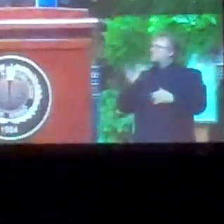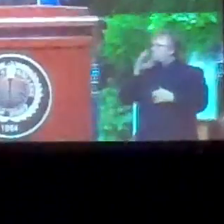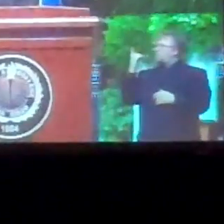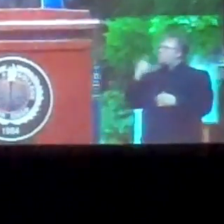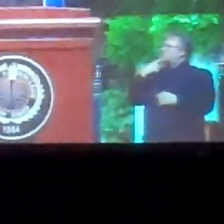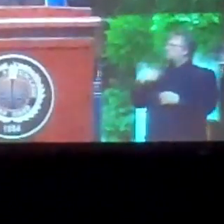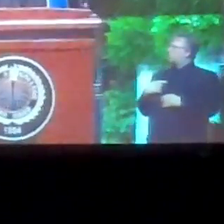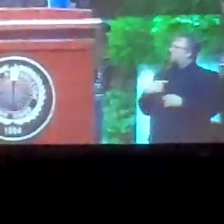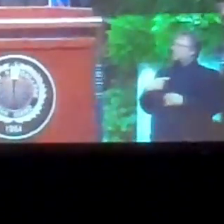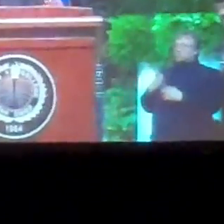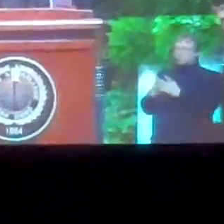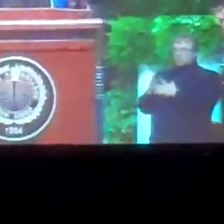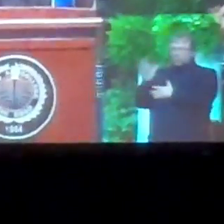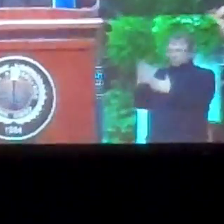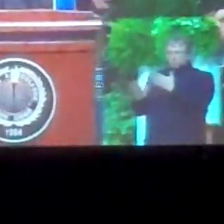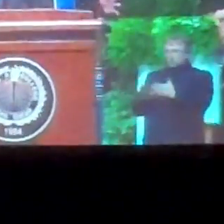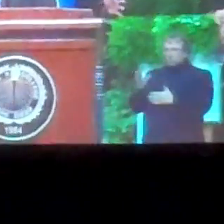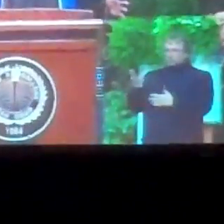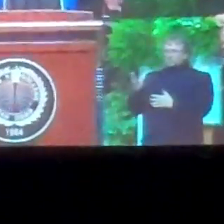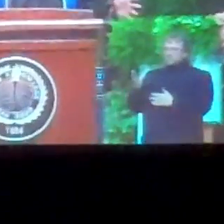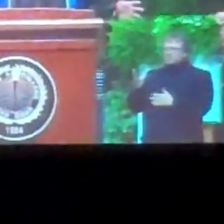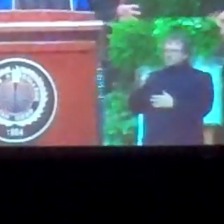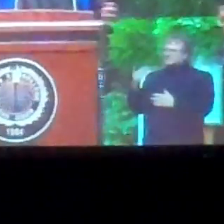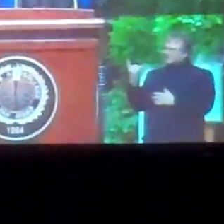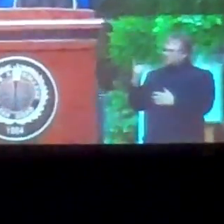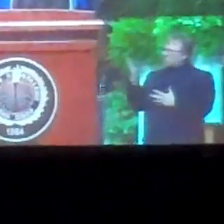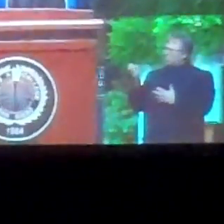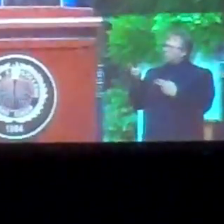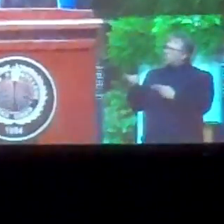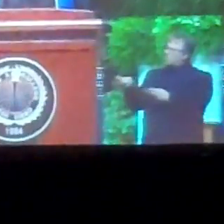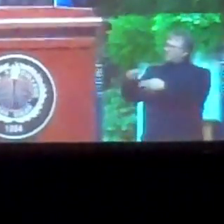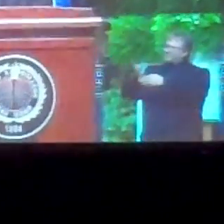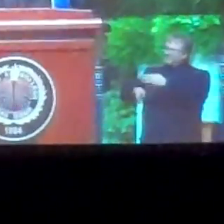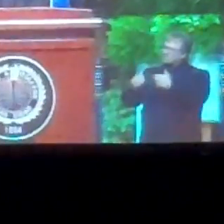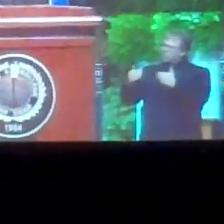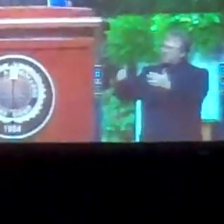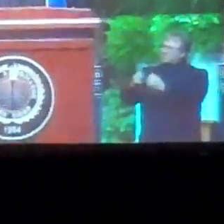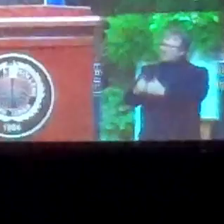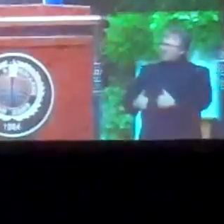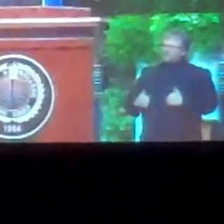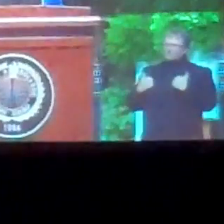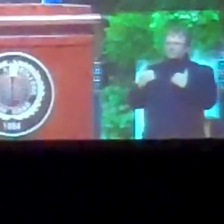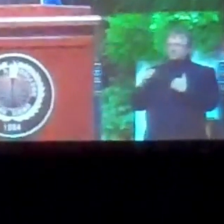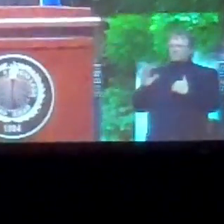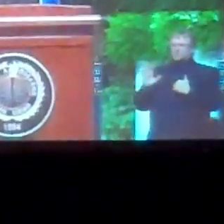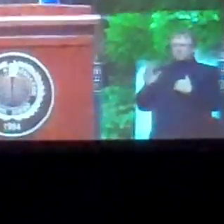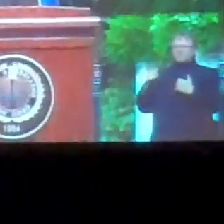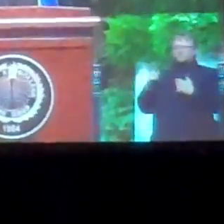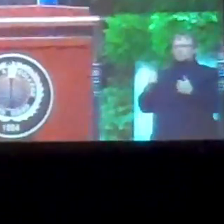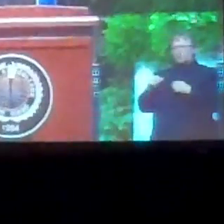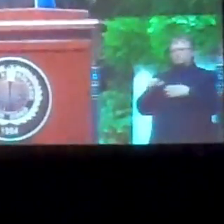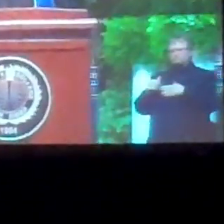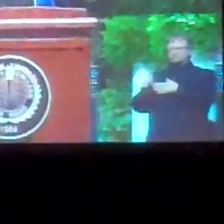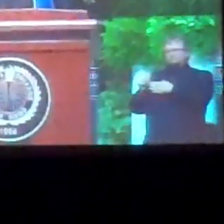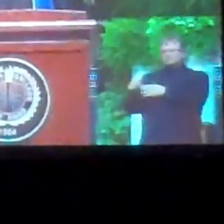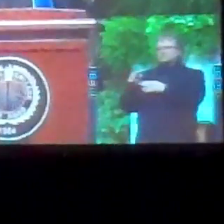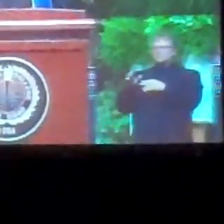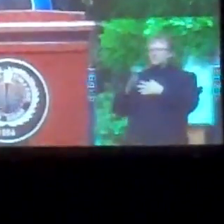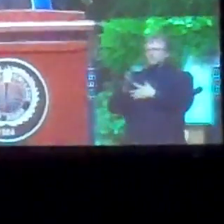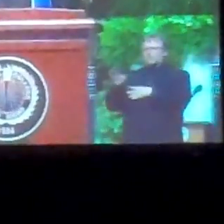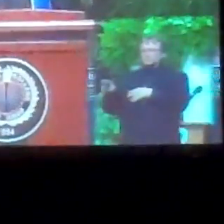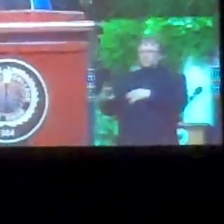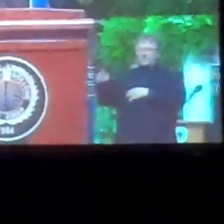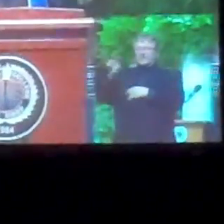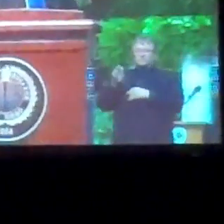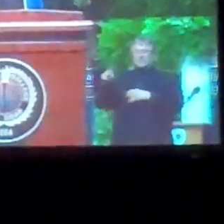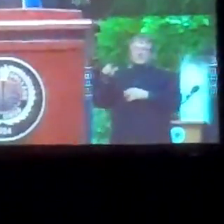me that going through school isn't something that you hurry up and finish to get on with life. It's an integral part of the whole journey. Education